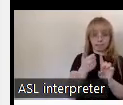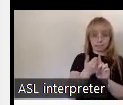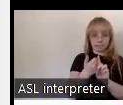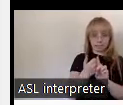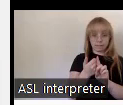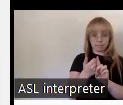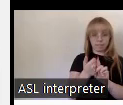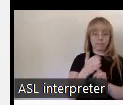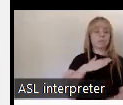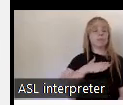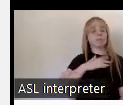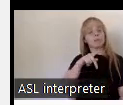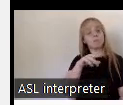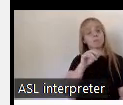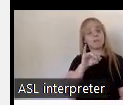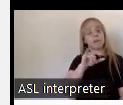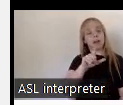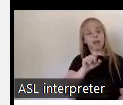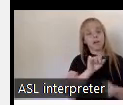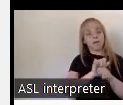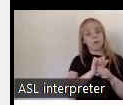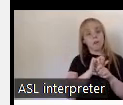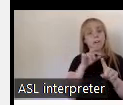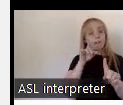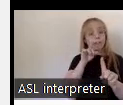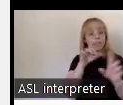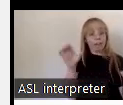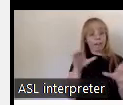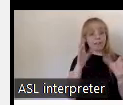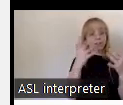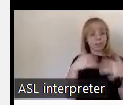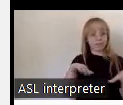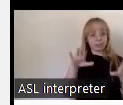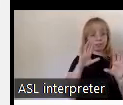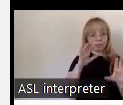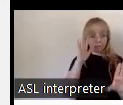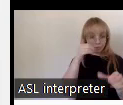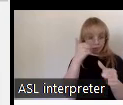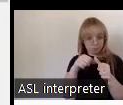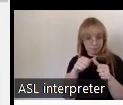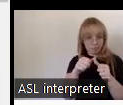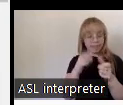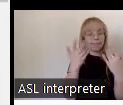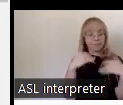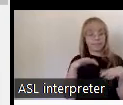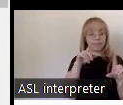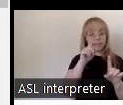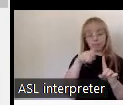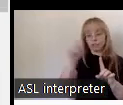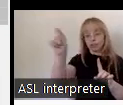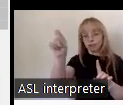So my profile work, here's the completed activity, because again, remember I've completed this, that check mark indicated I've completed